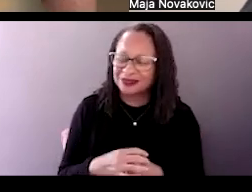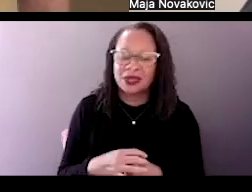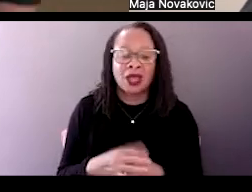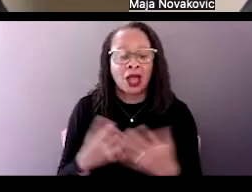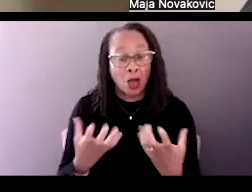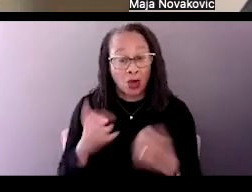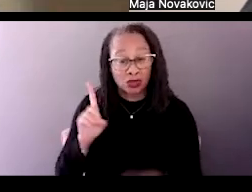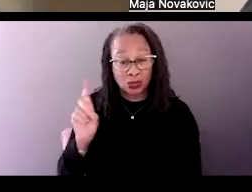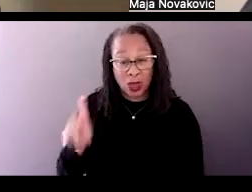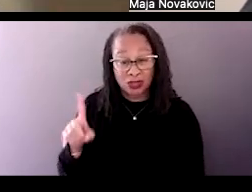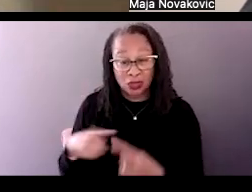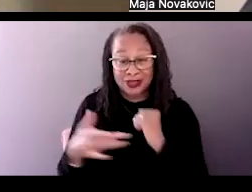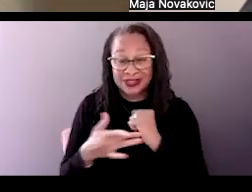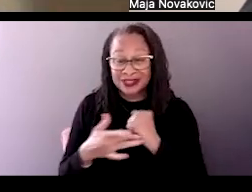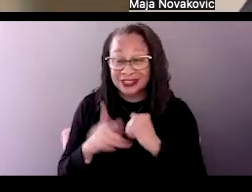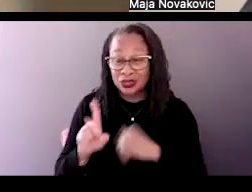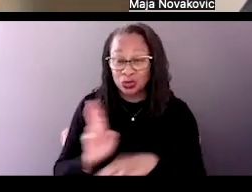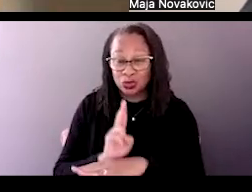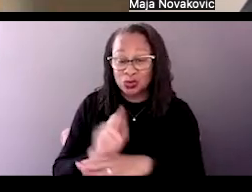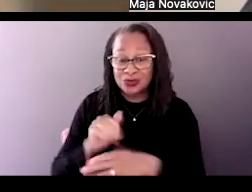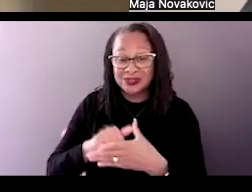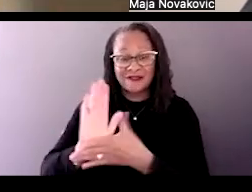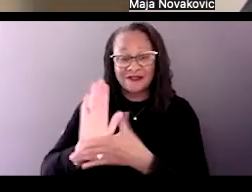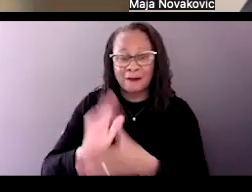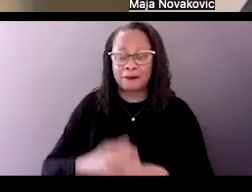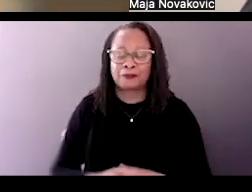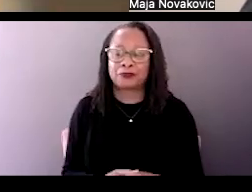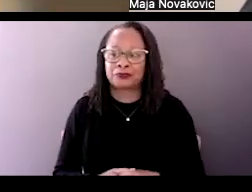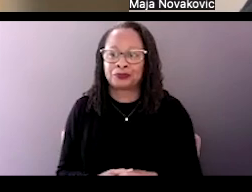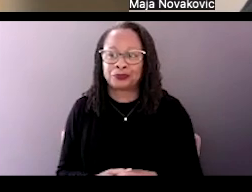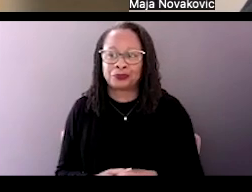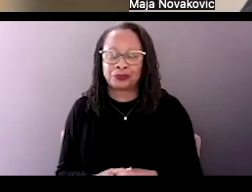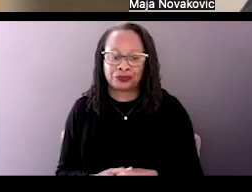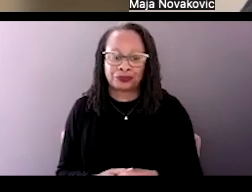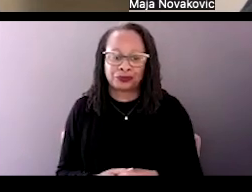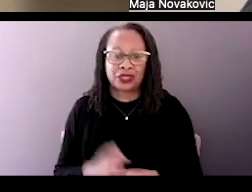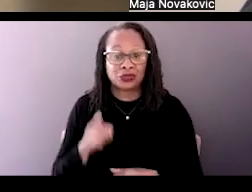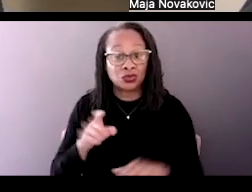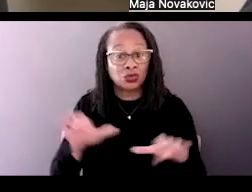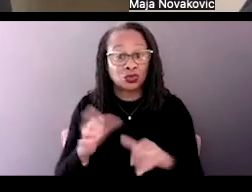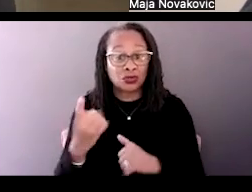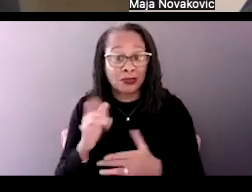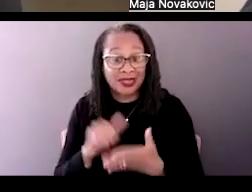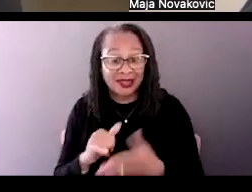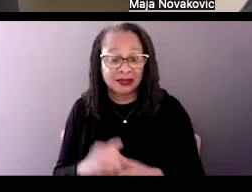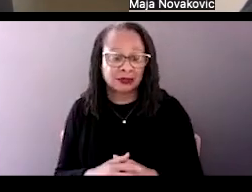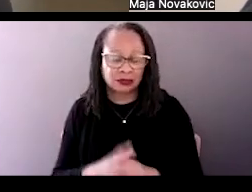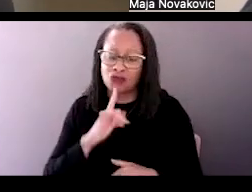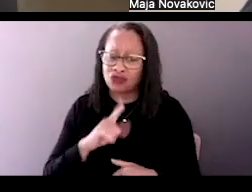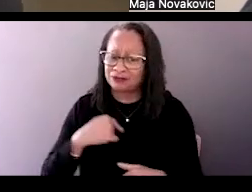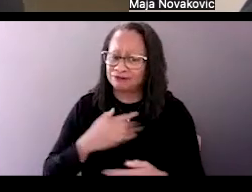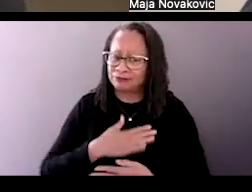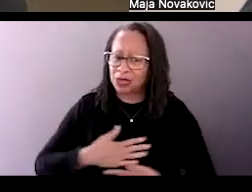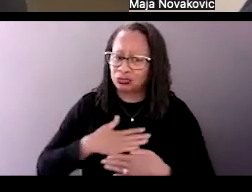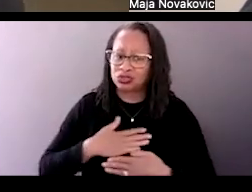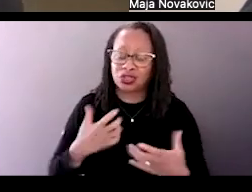about a technique that you used in the film. You do something that I really appreciate a lot, and